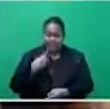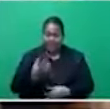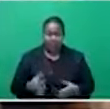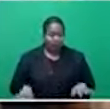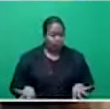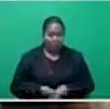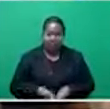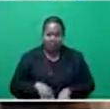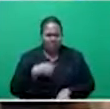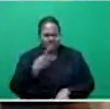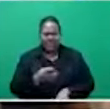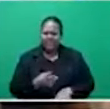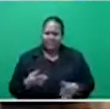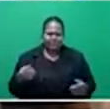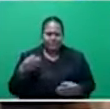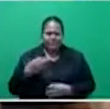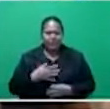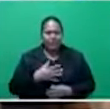Mr. Speaker, is a huge insult.